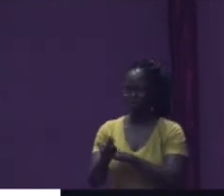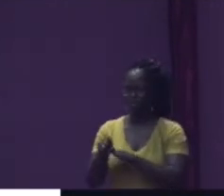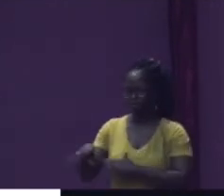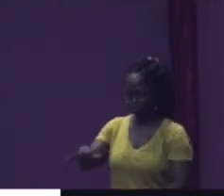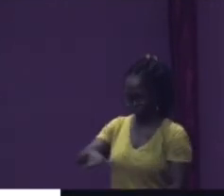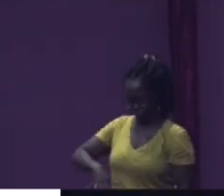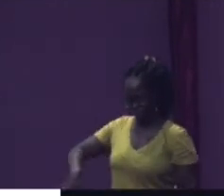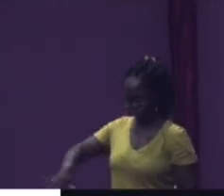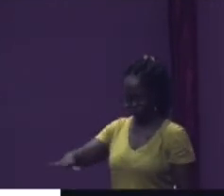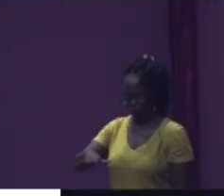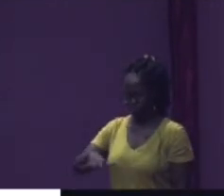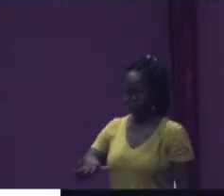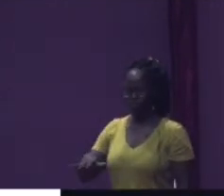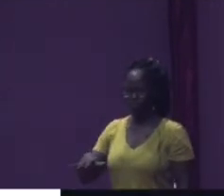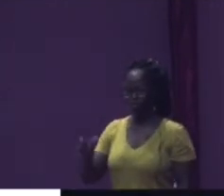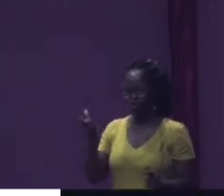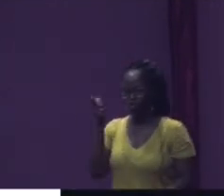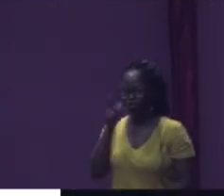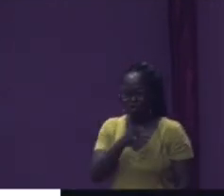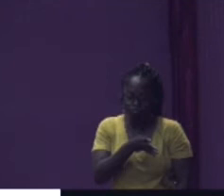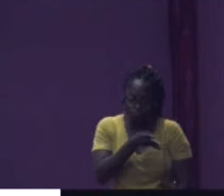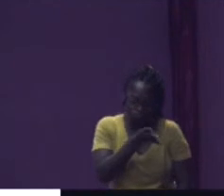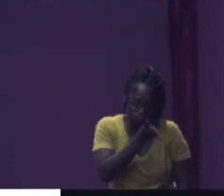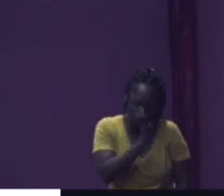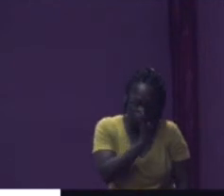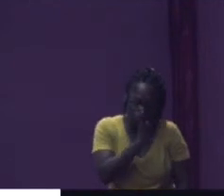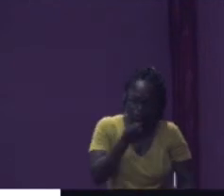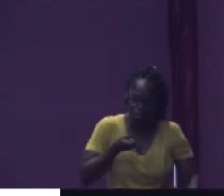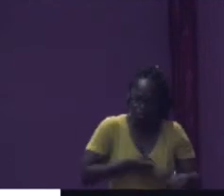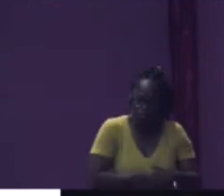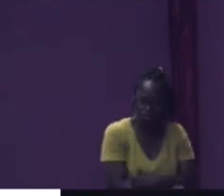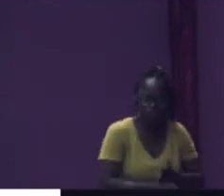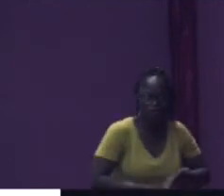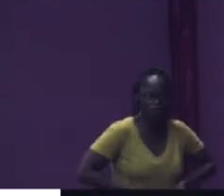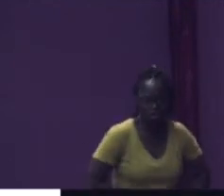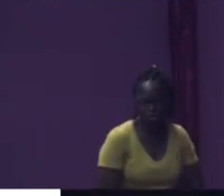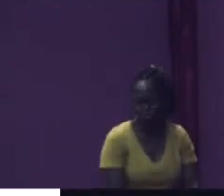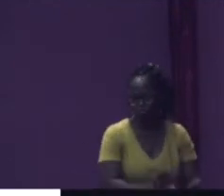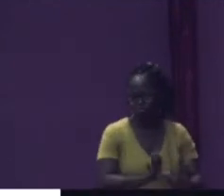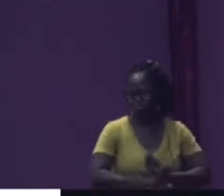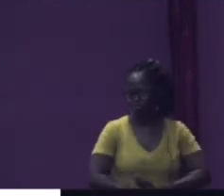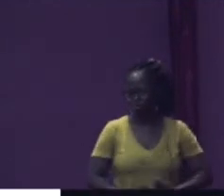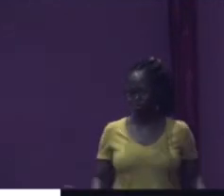rather than the traditional midwives who they want to phase out.